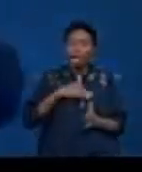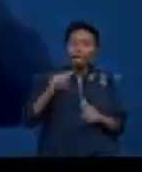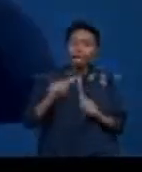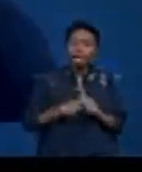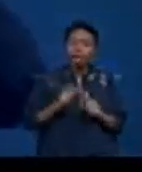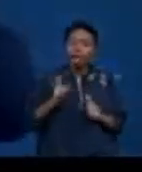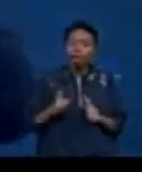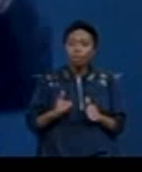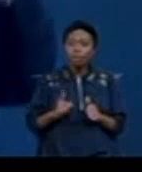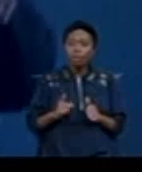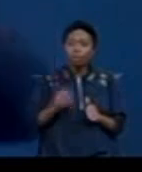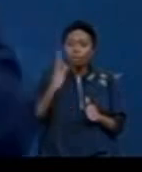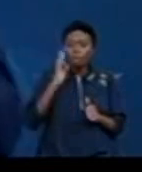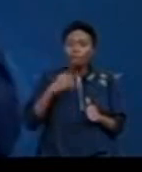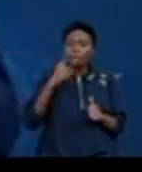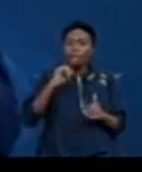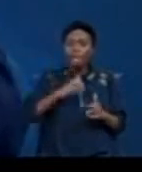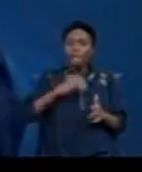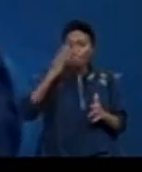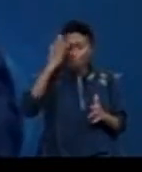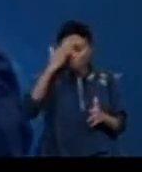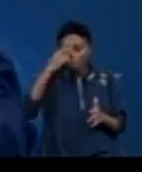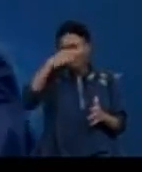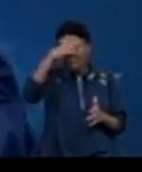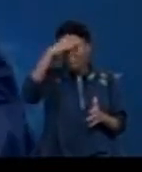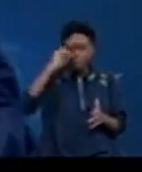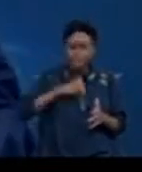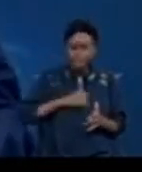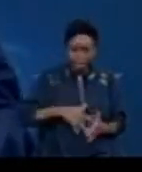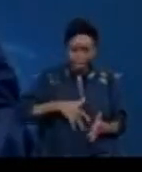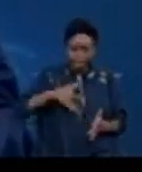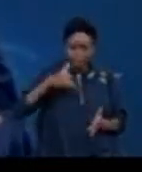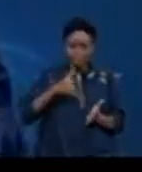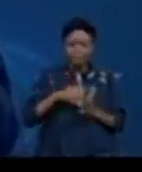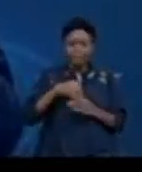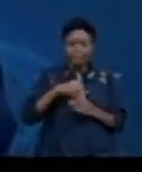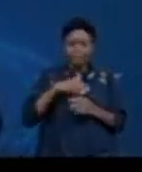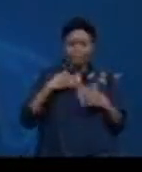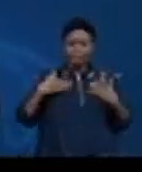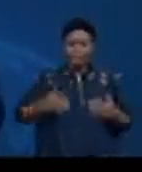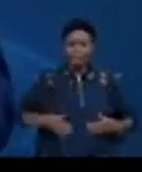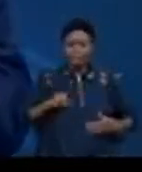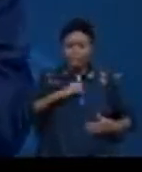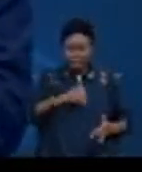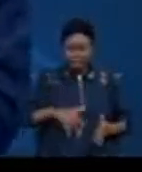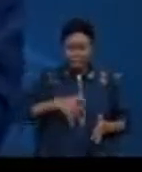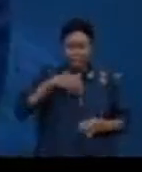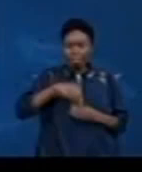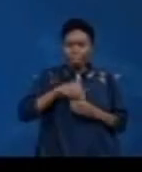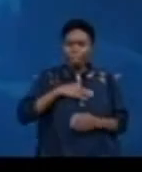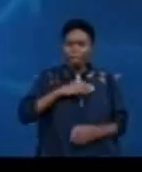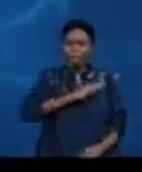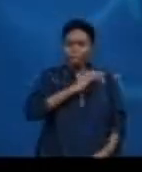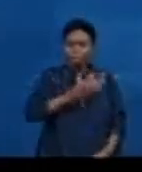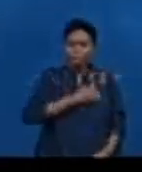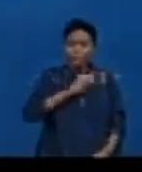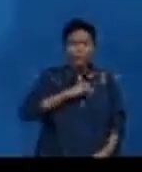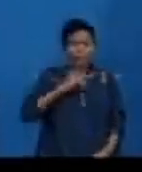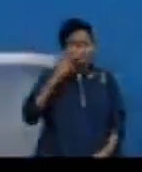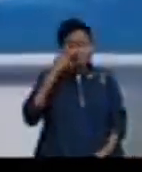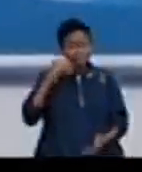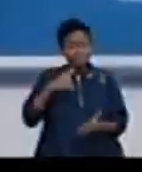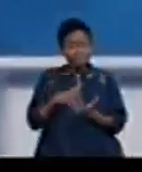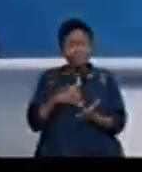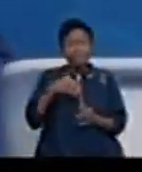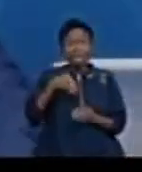will say, I know, because I feel it in my body. I sense it in my soul. I see it